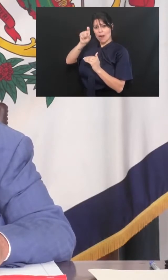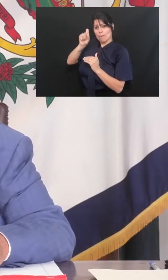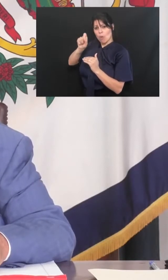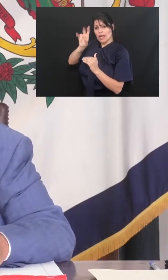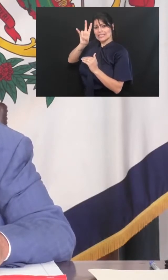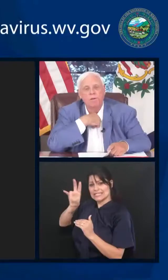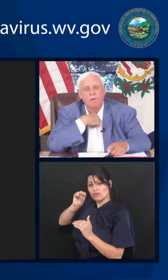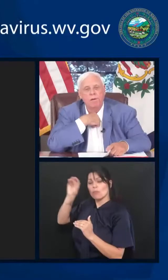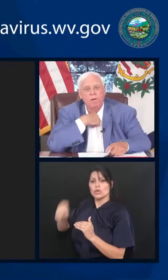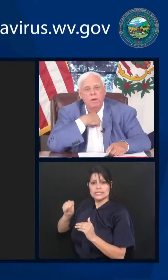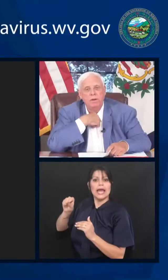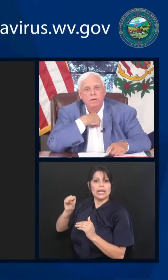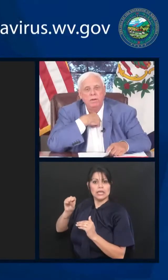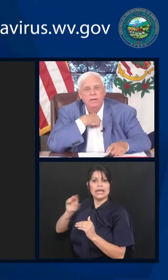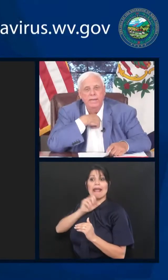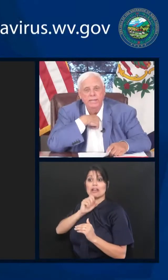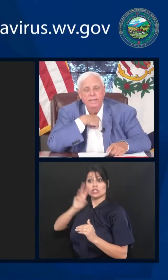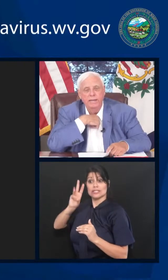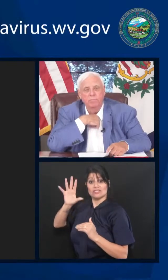88.7% right now.